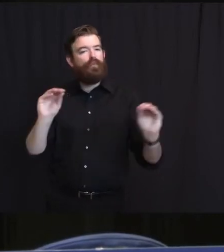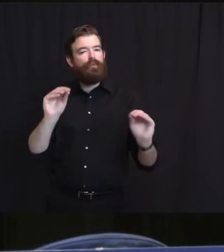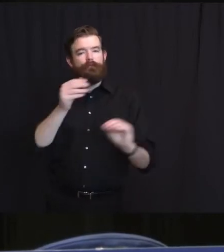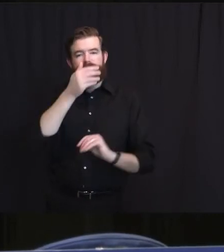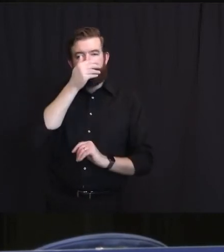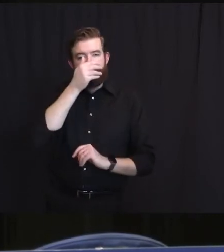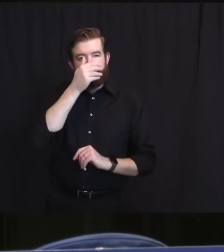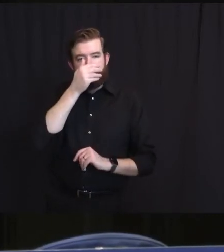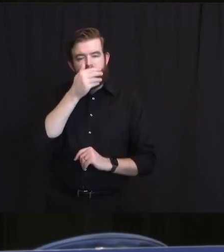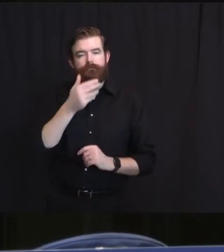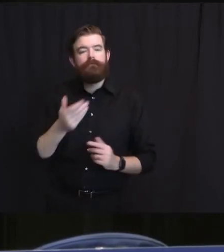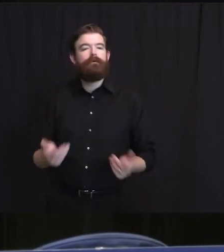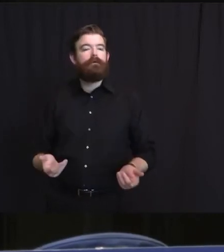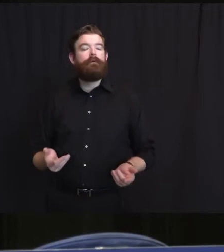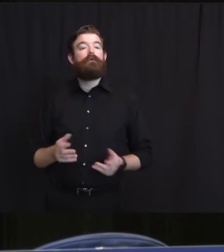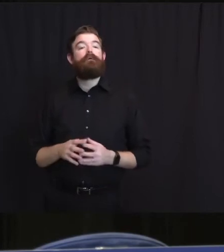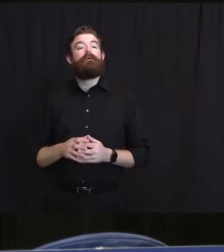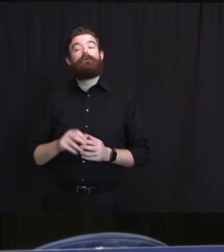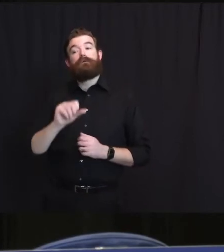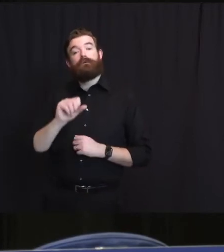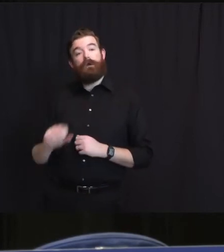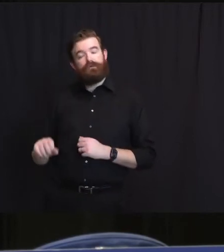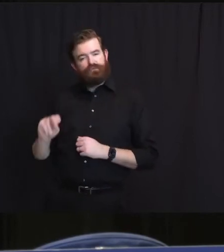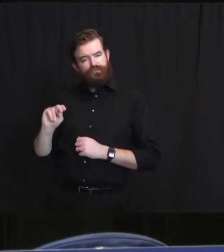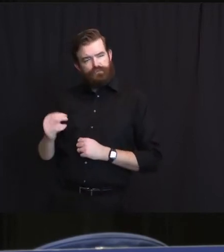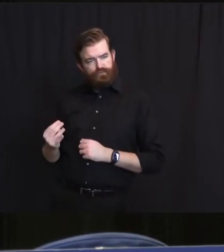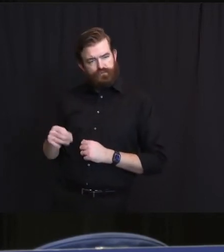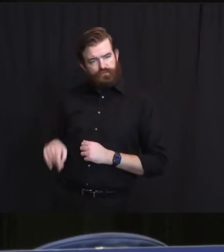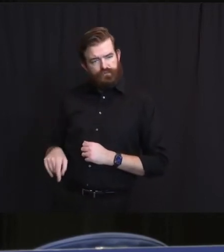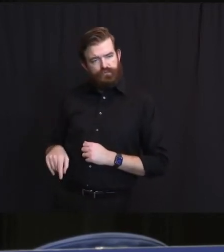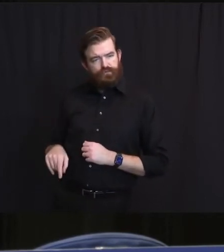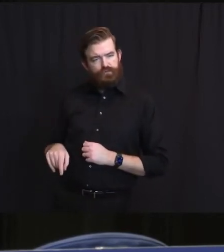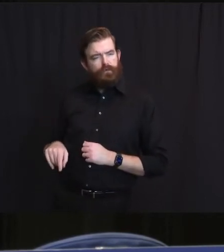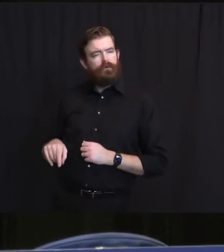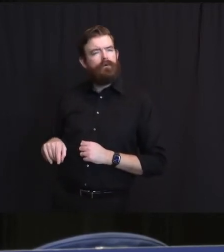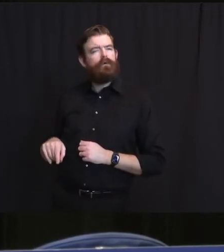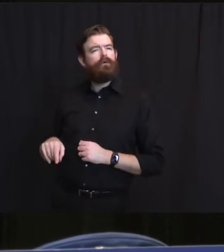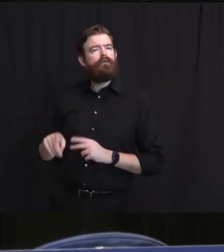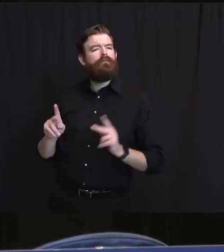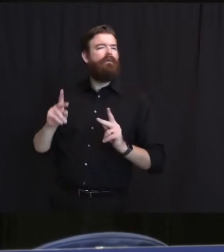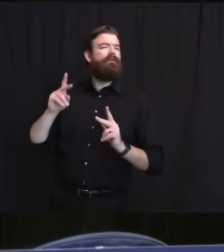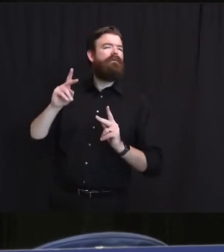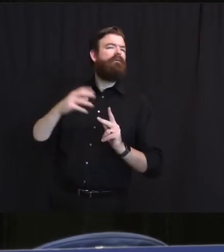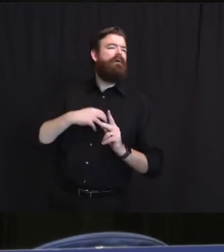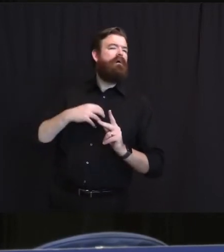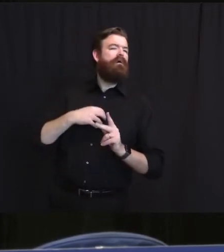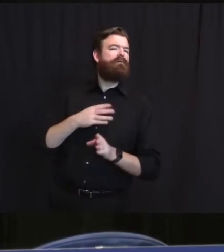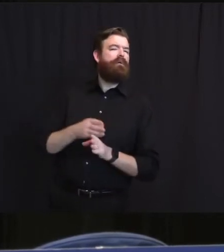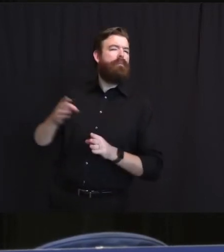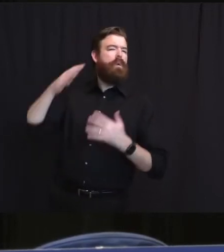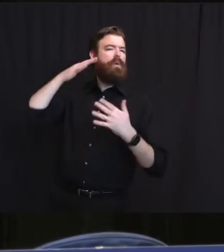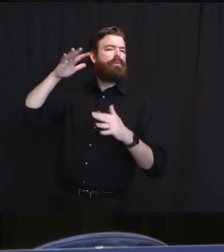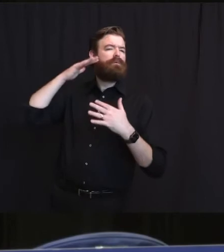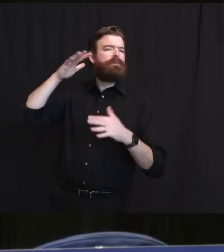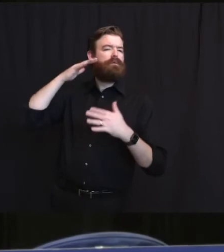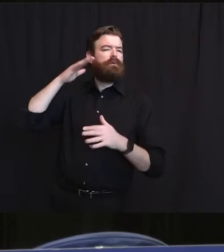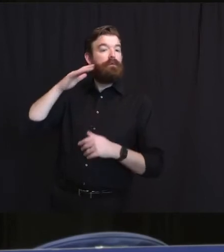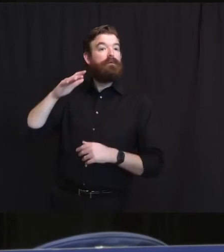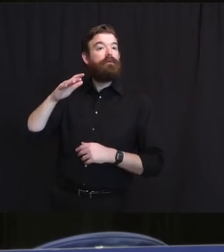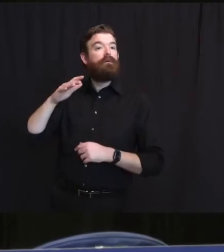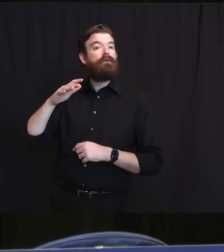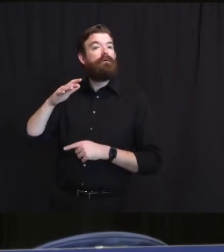Stratford, police responded to a noise complaint at a private residence. That homeowner was cited now for the second time for a